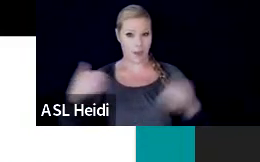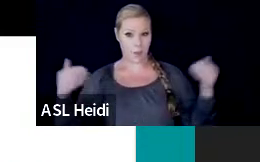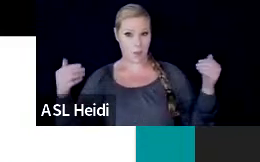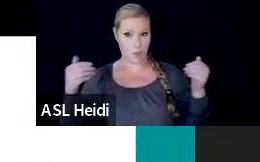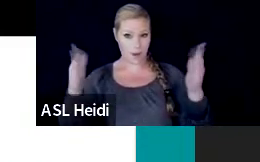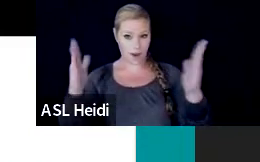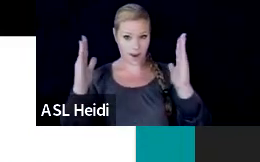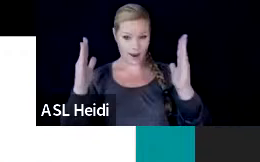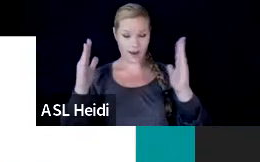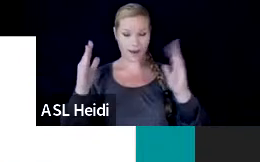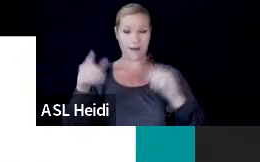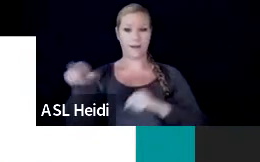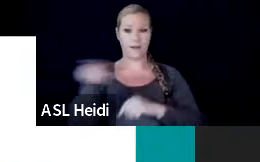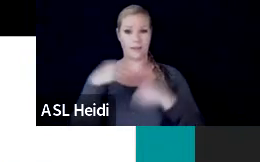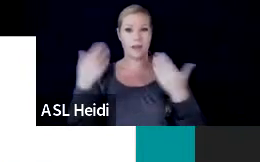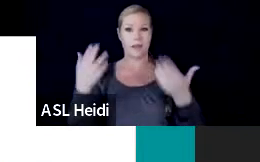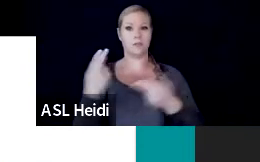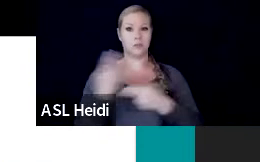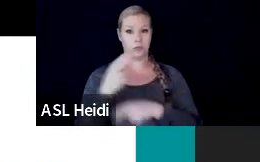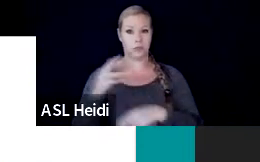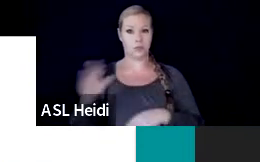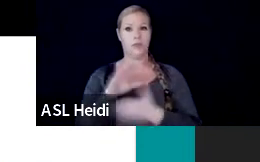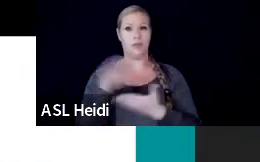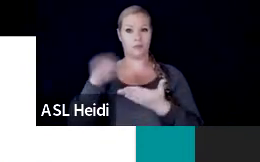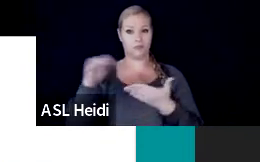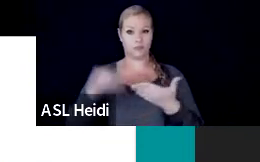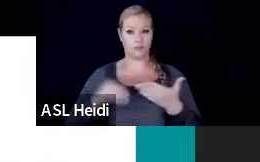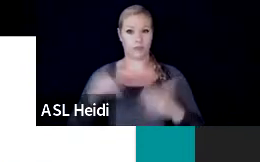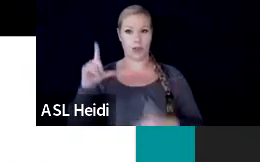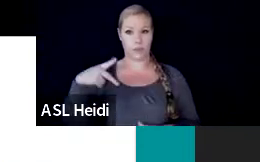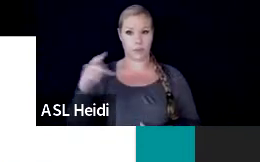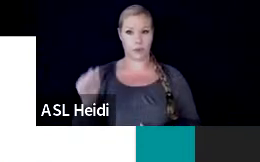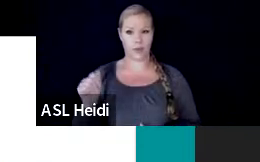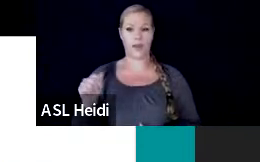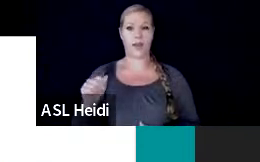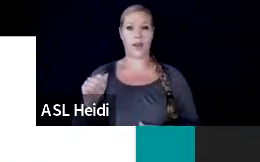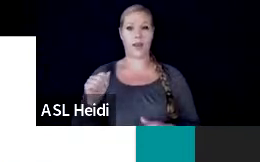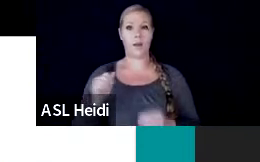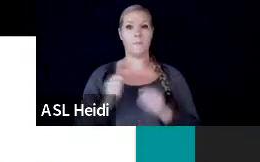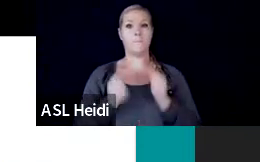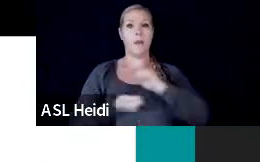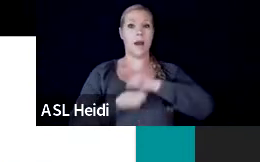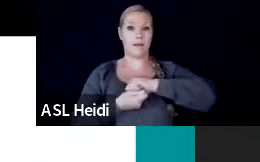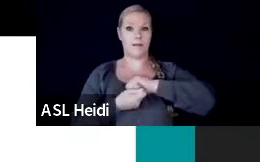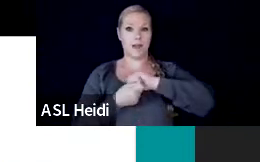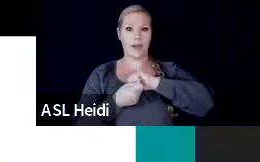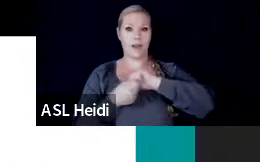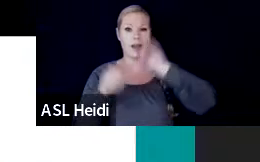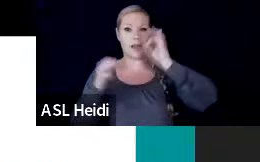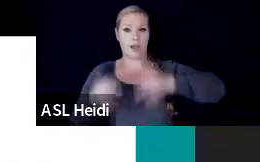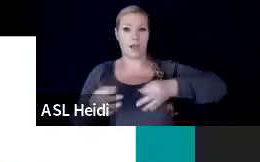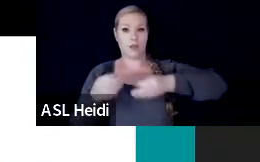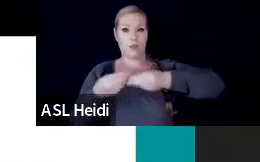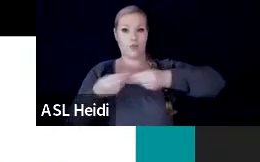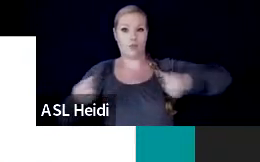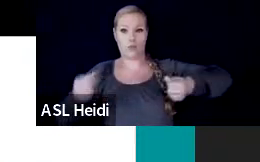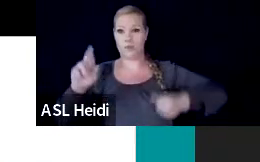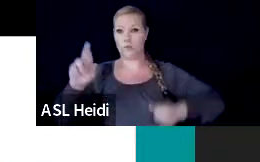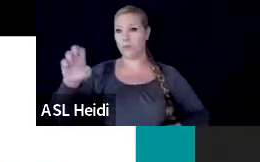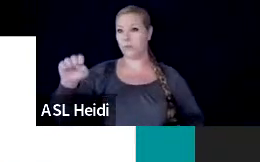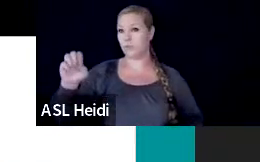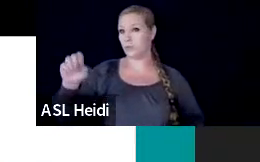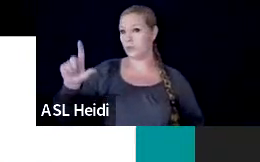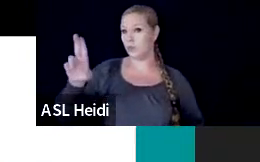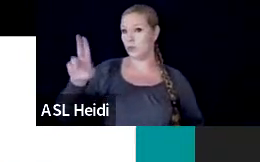they made their modified LPA resolutions. So they endorsed the LPA through a resolution by